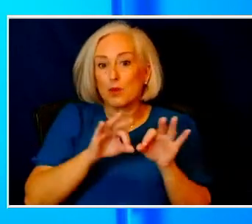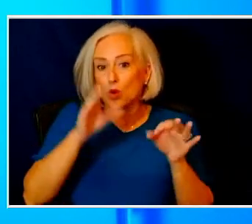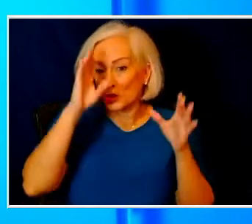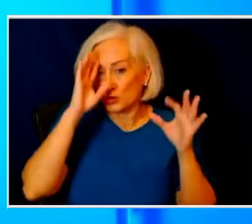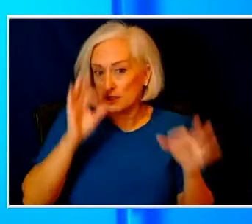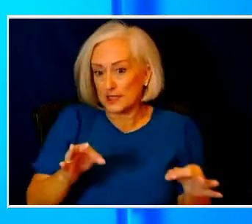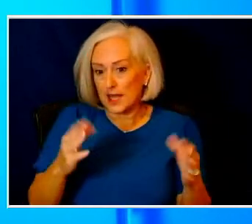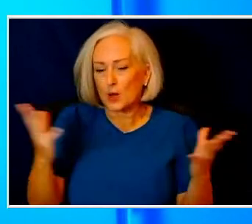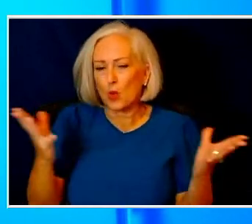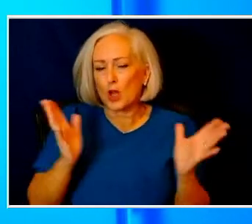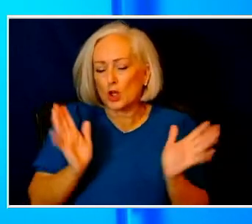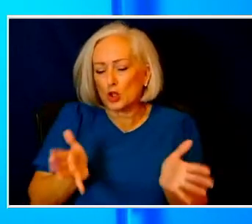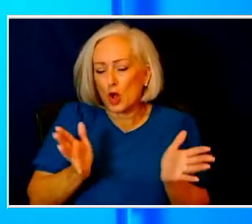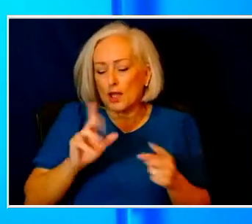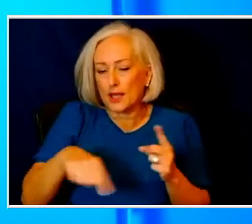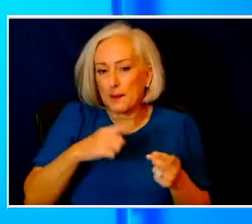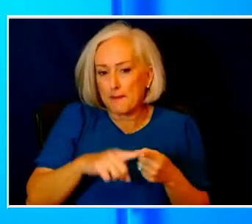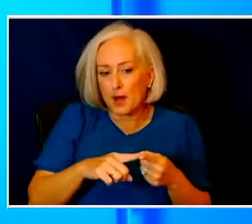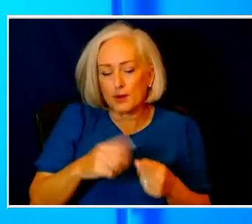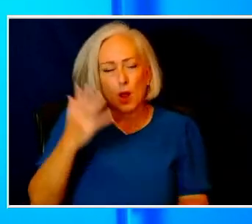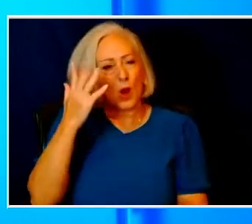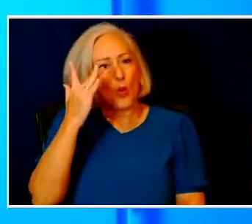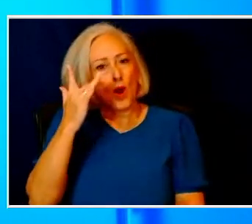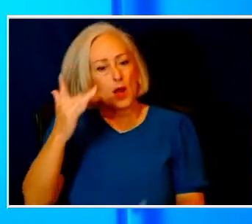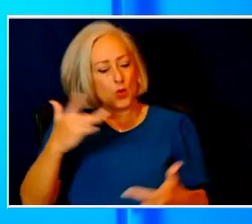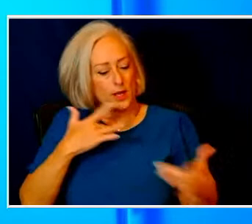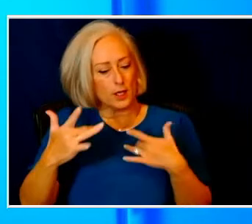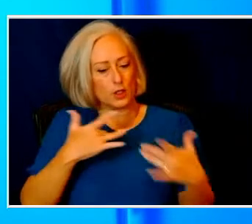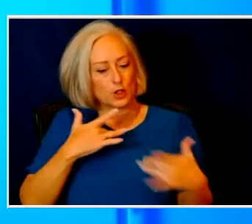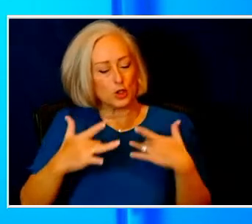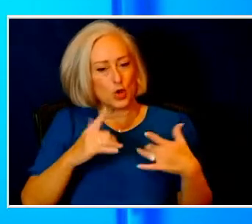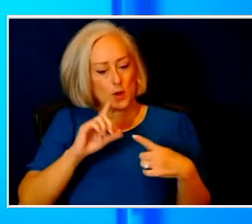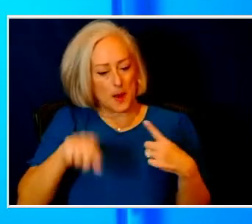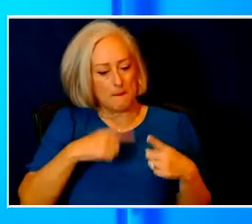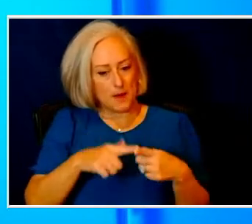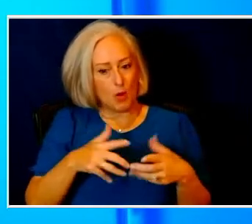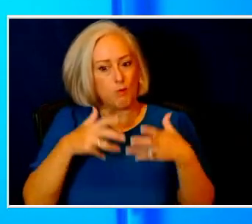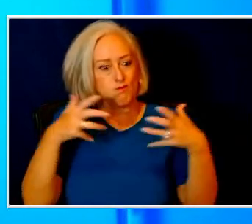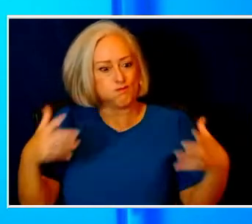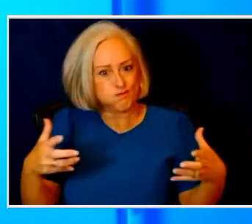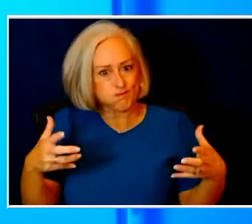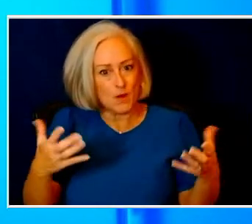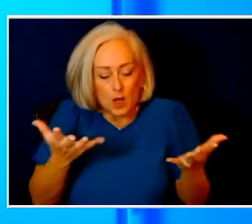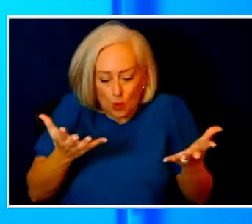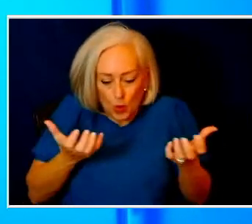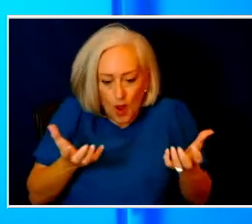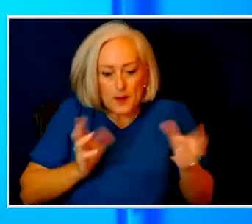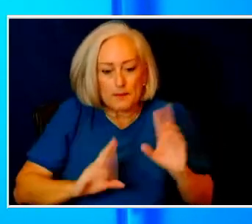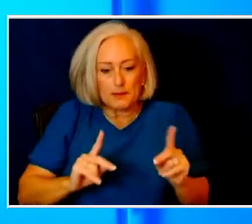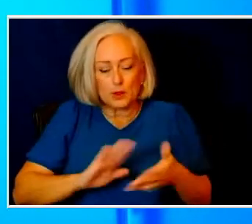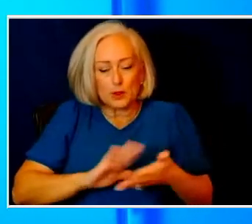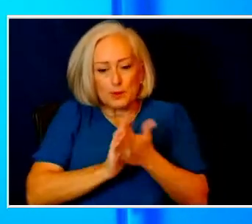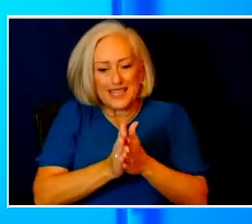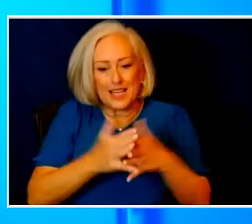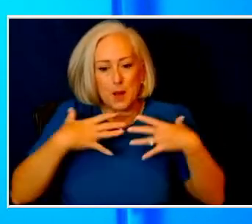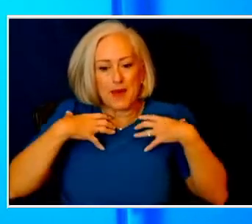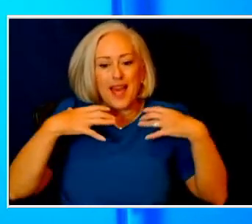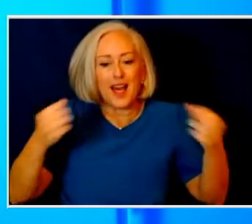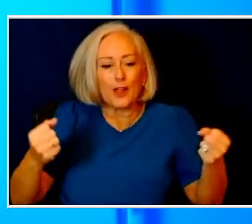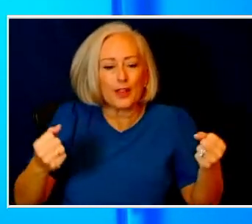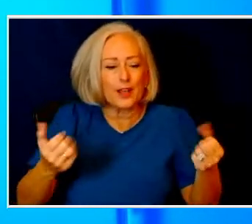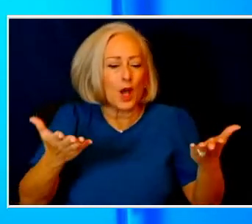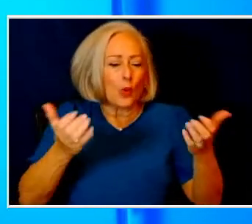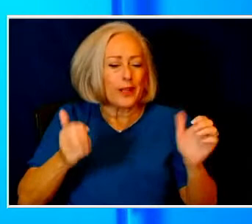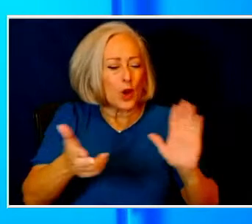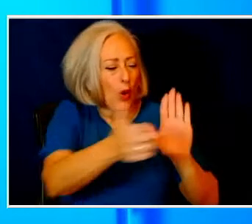Like, why are we so concerned about obesity? We want people to be healthier. We don't want to put labels on people and stigmatize them.